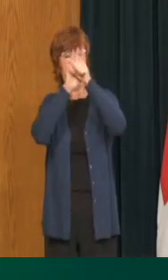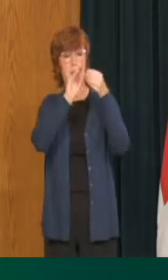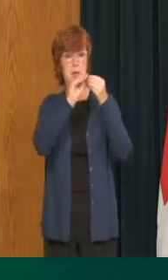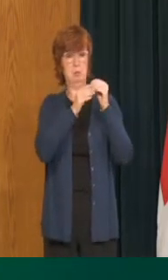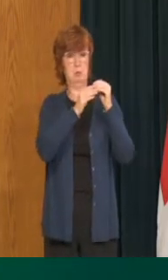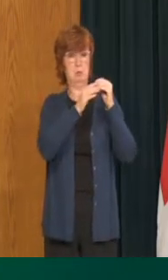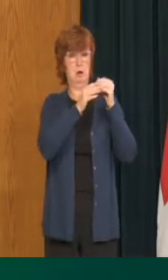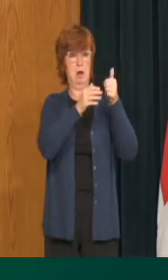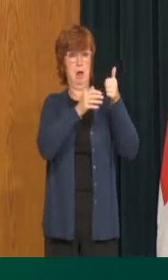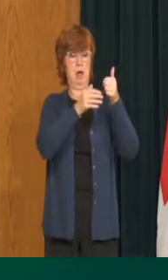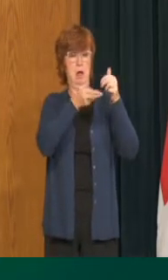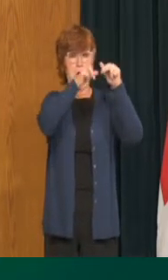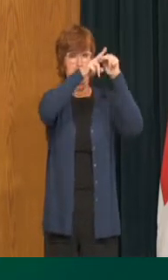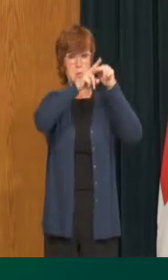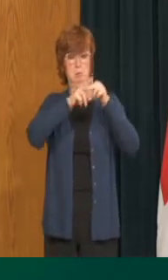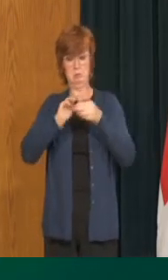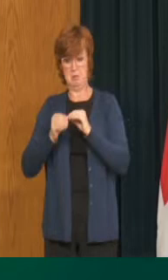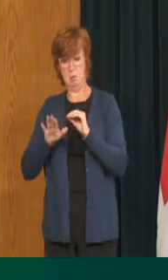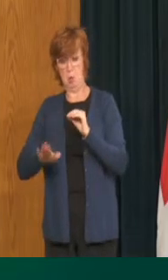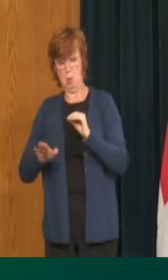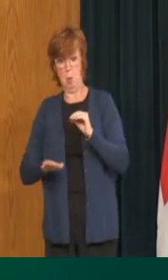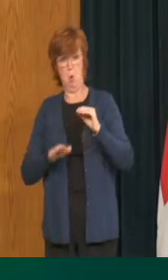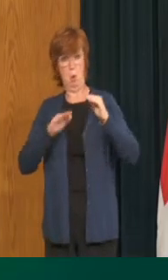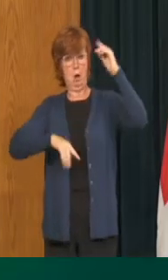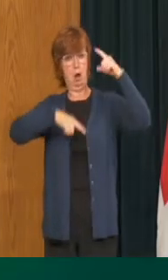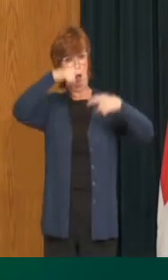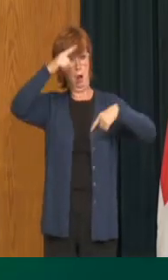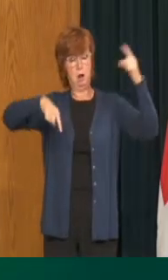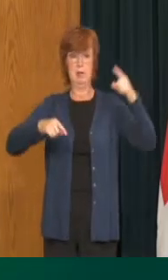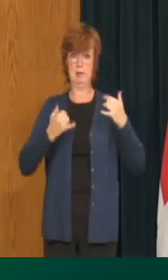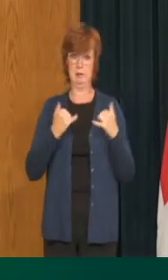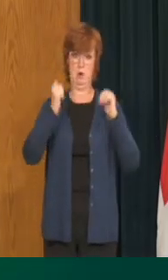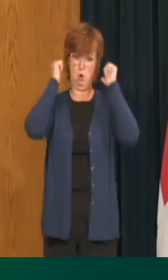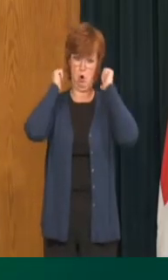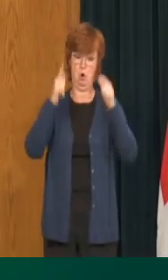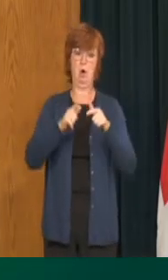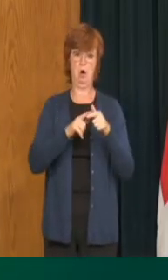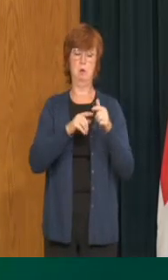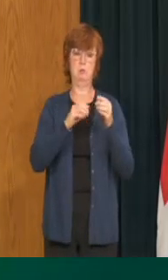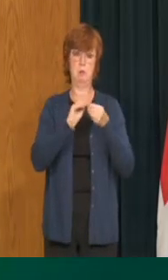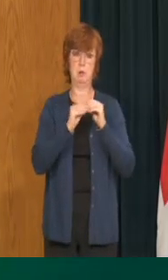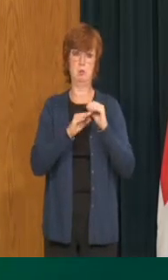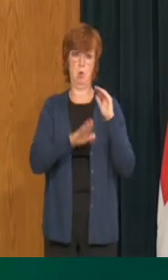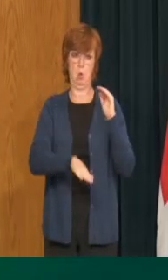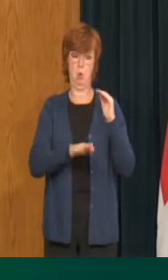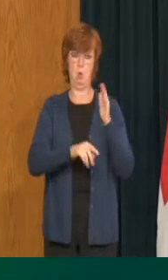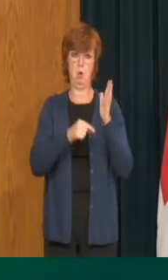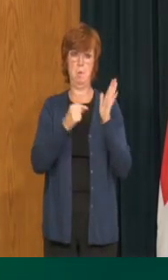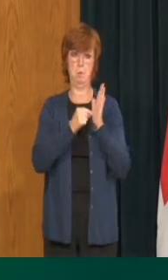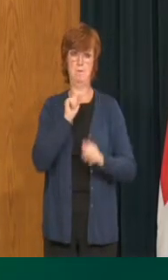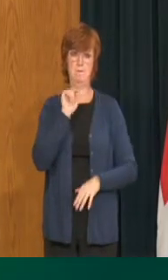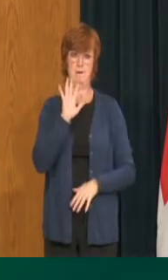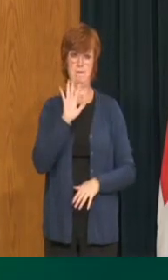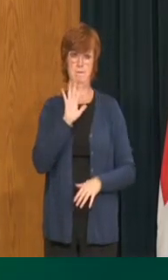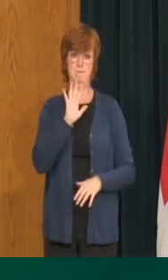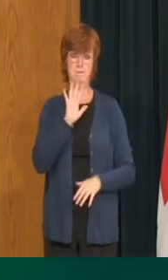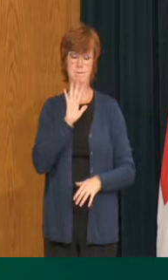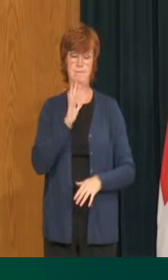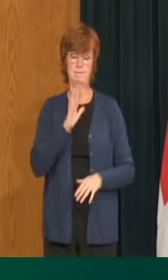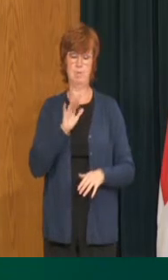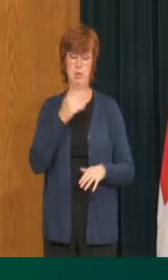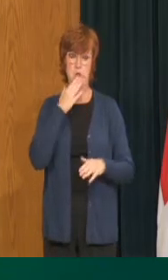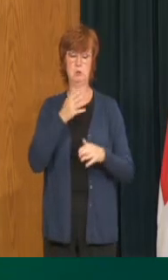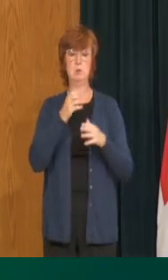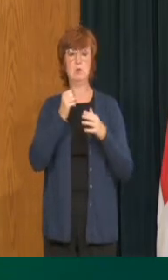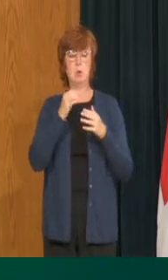in a really good position for the restart of schools next week. And again, if we were to see a case